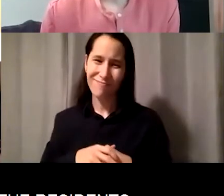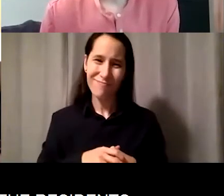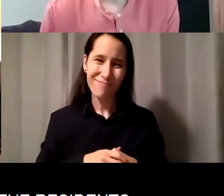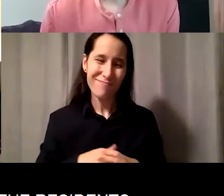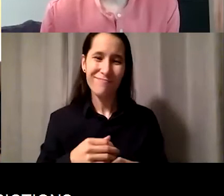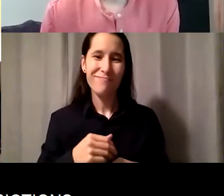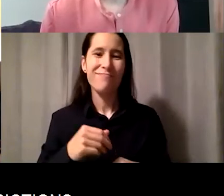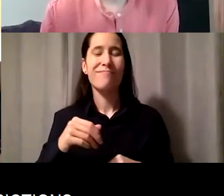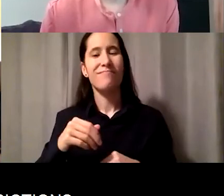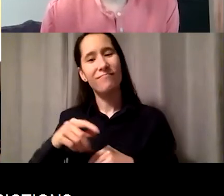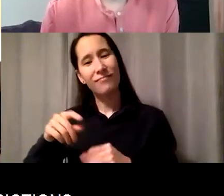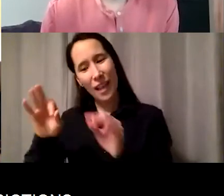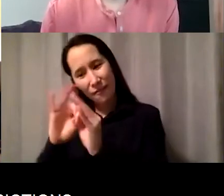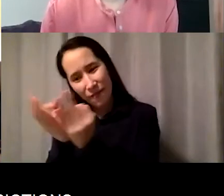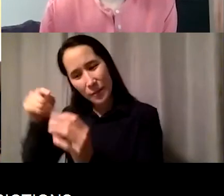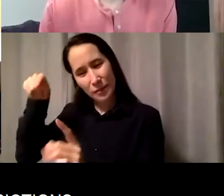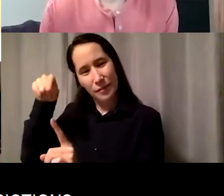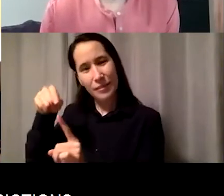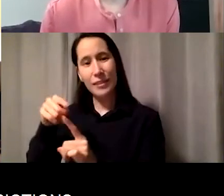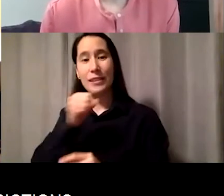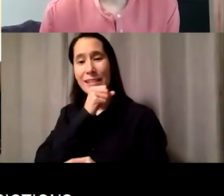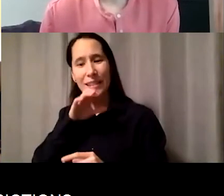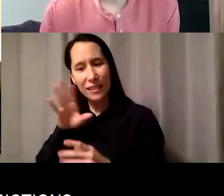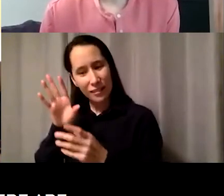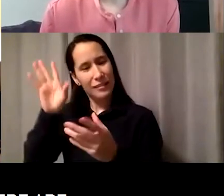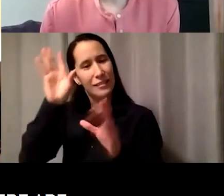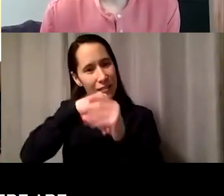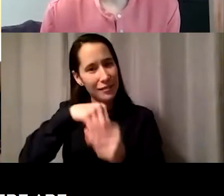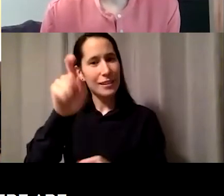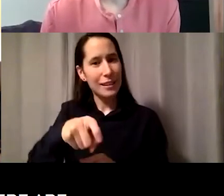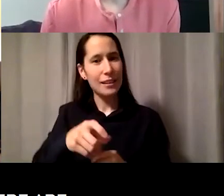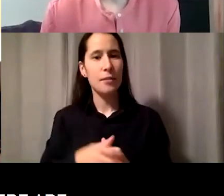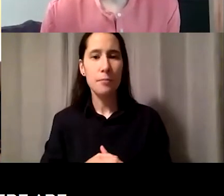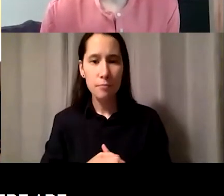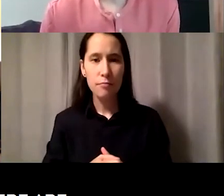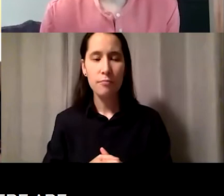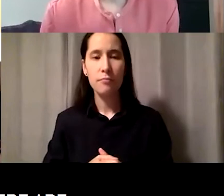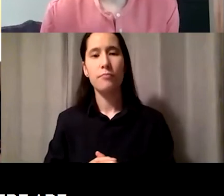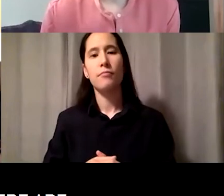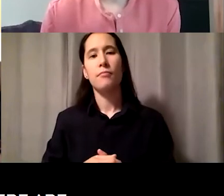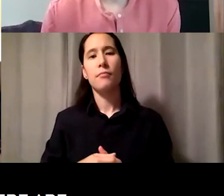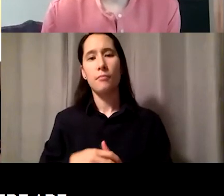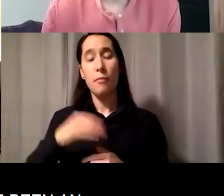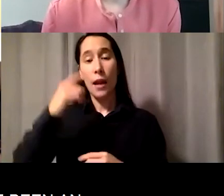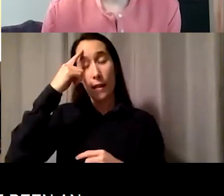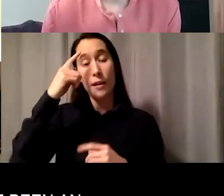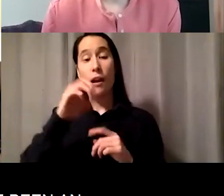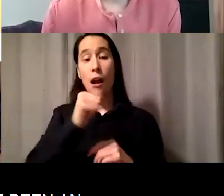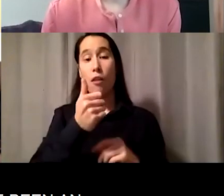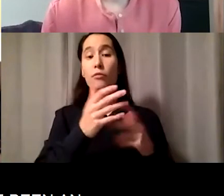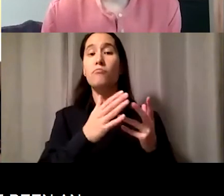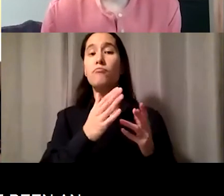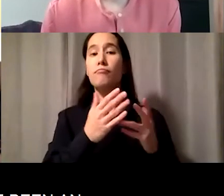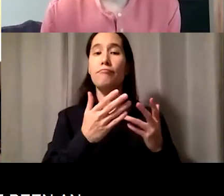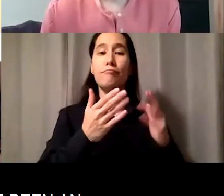think that the visit restrictions is but one example. I think there are others where that would have